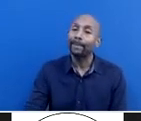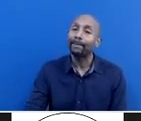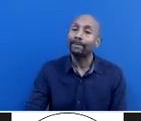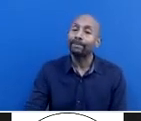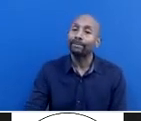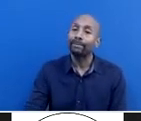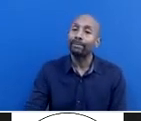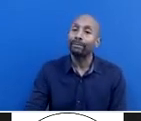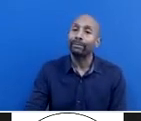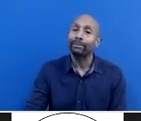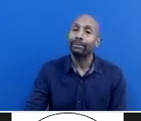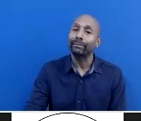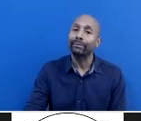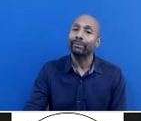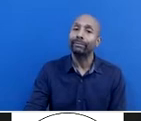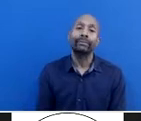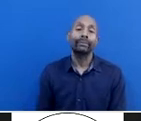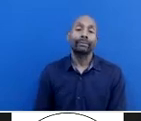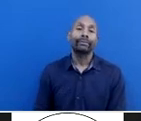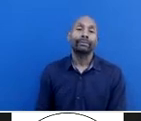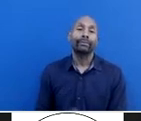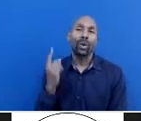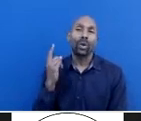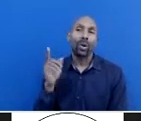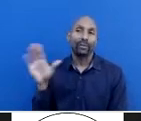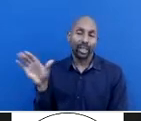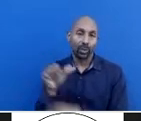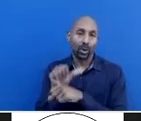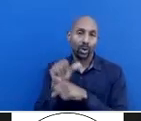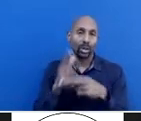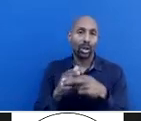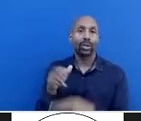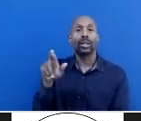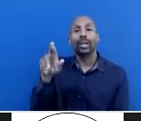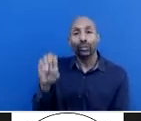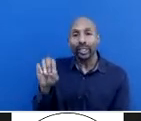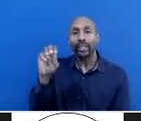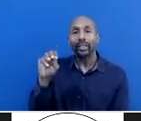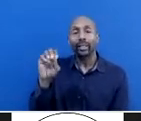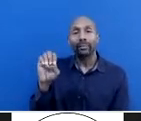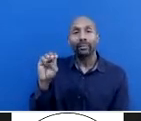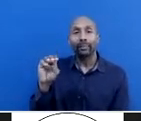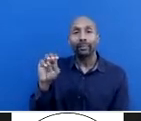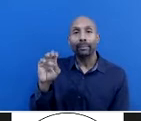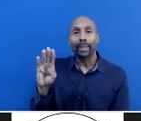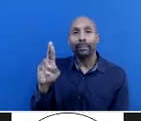is probably the one I think of as most signal in this respect.